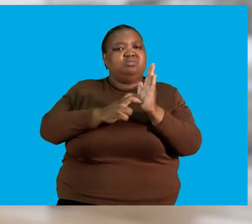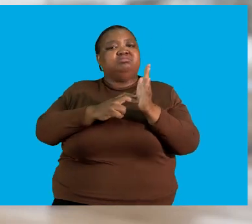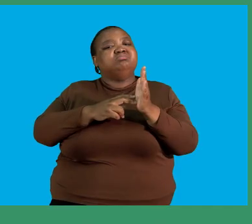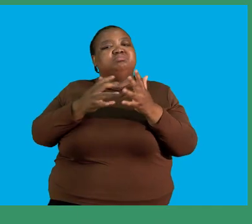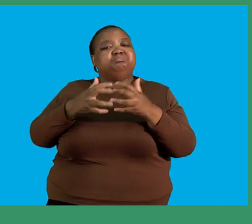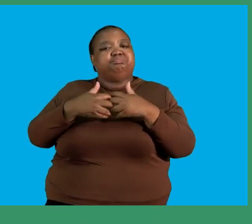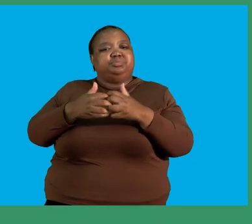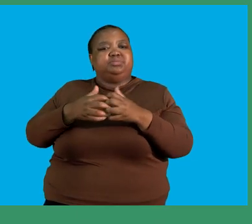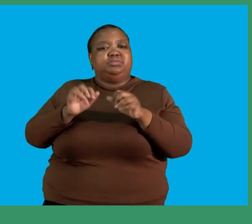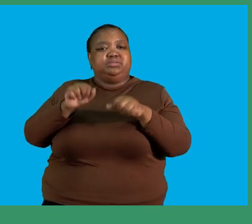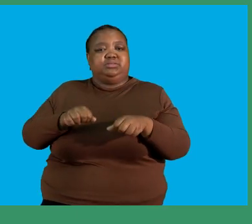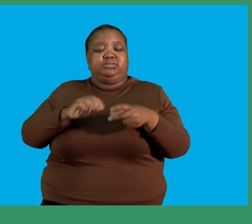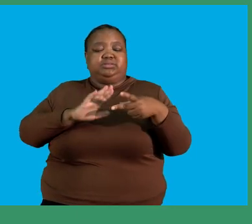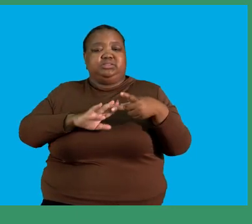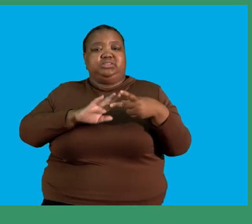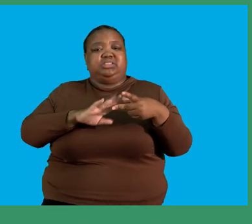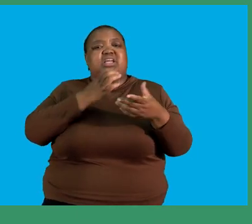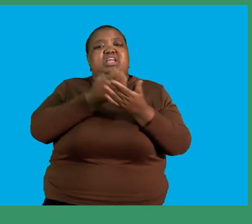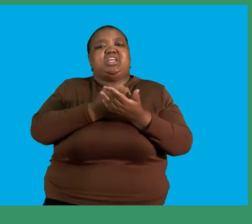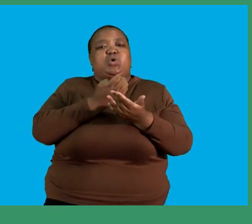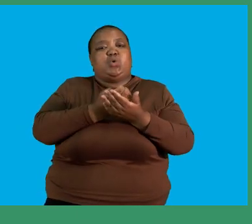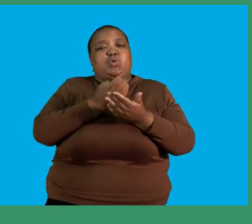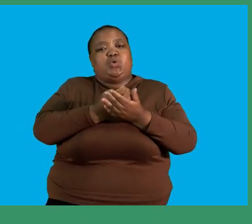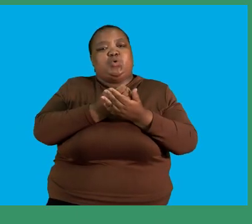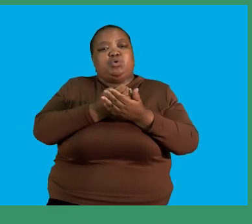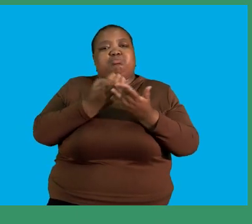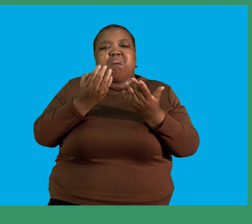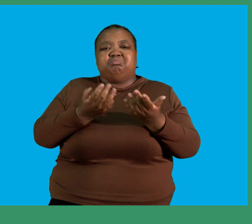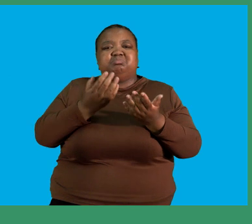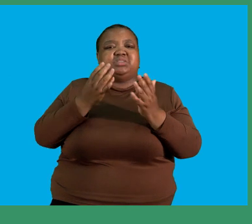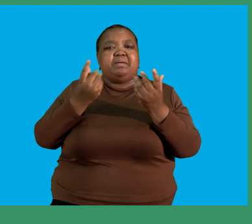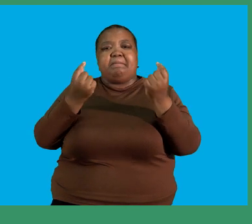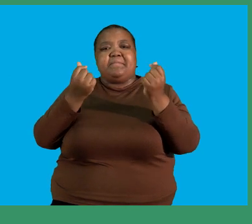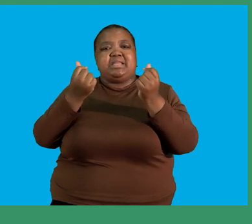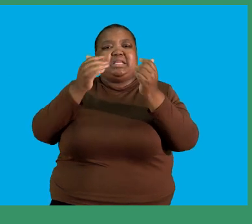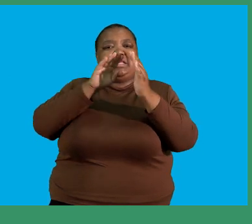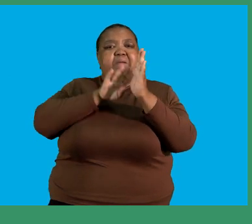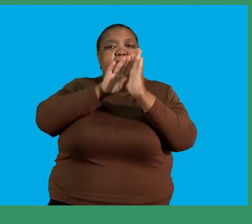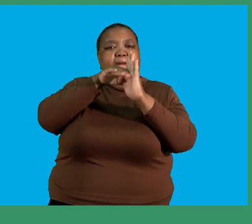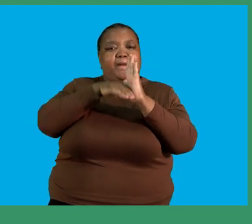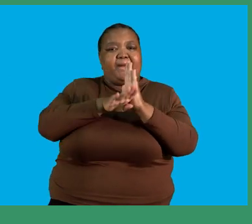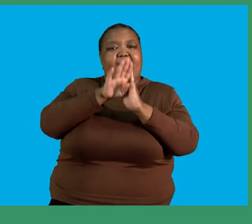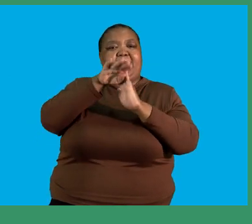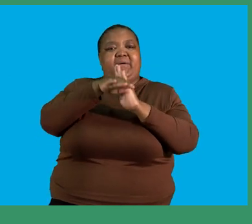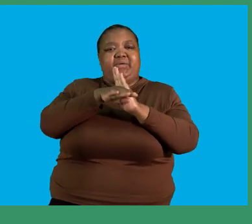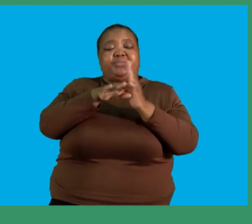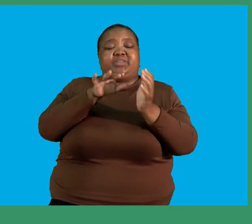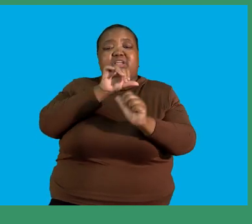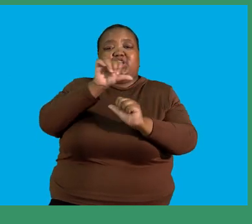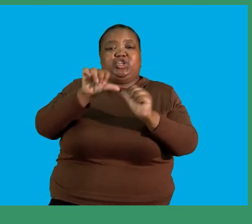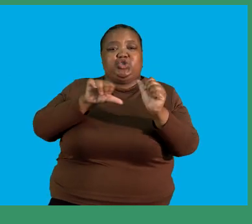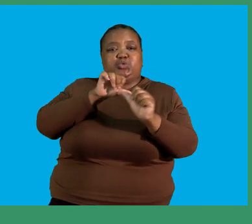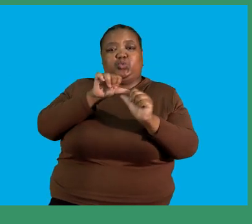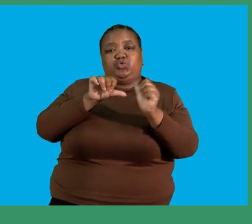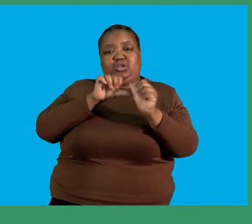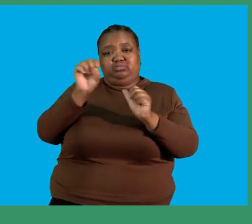made. We then have the economic, which speaks about inflation and so forth. We then have